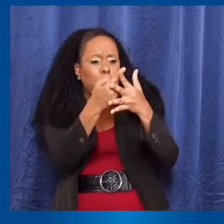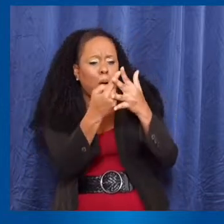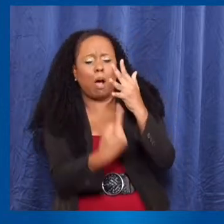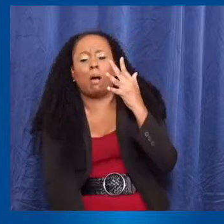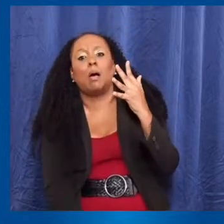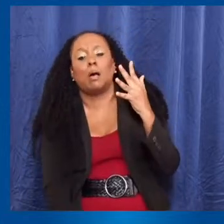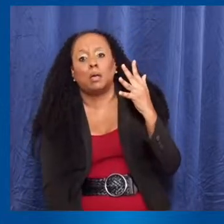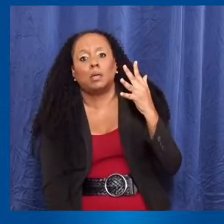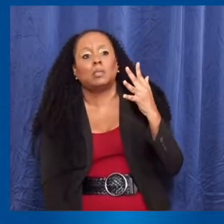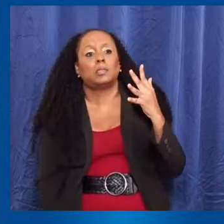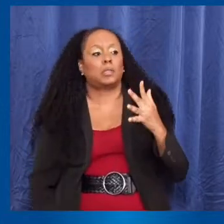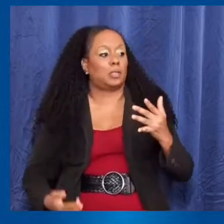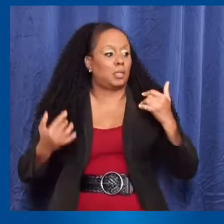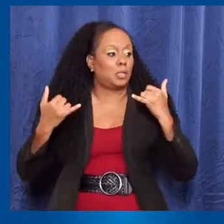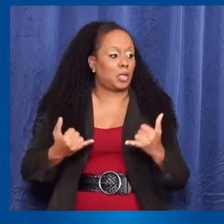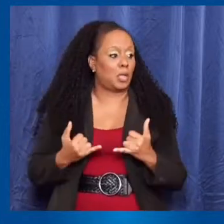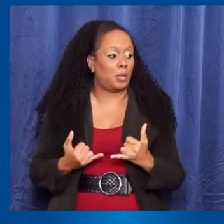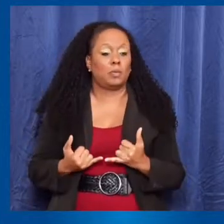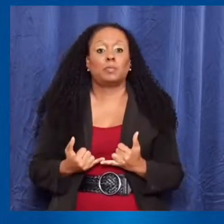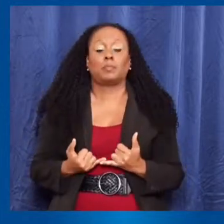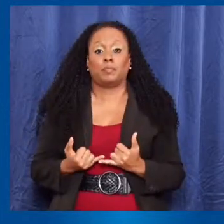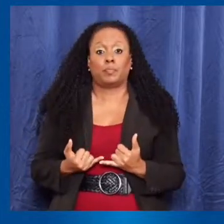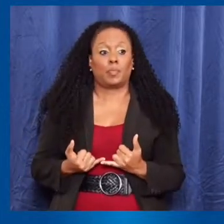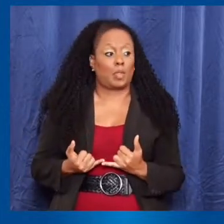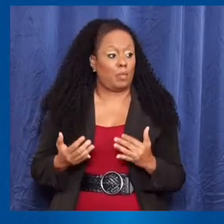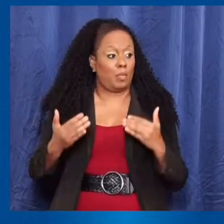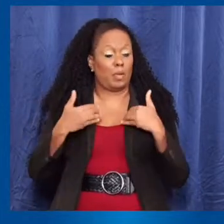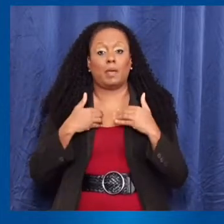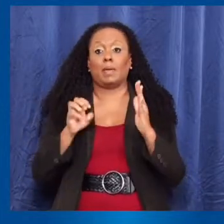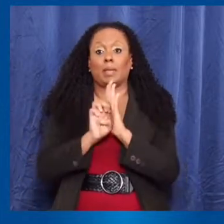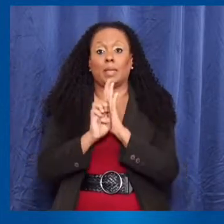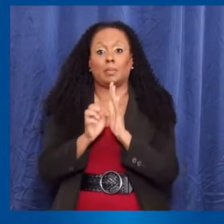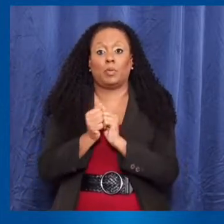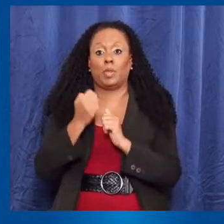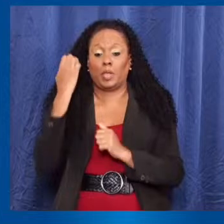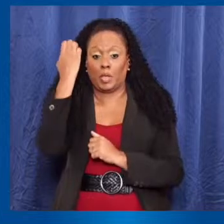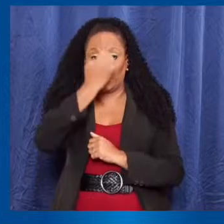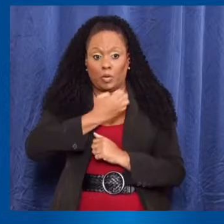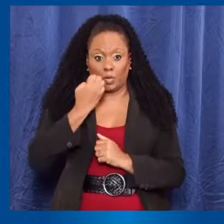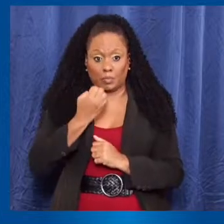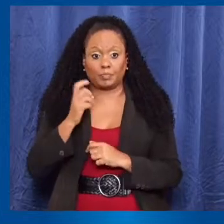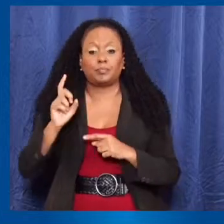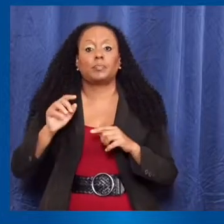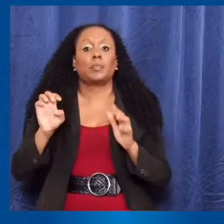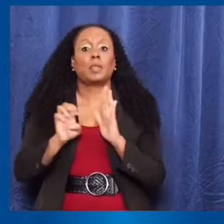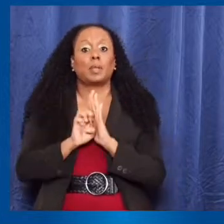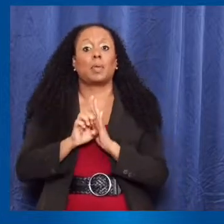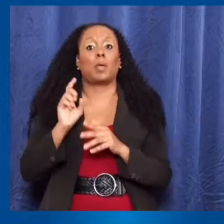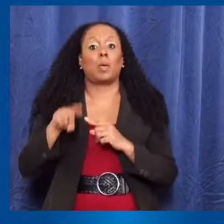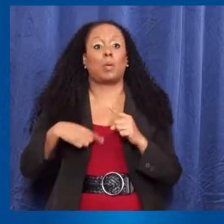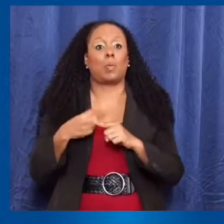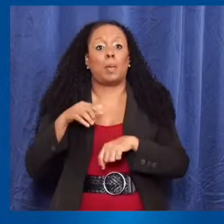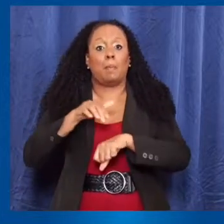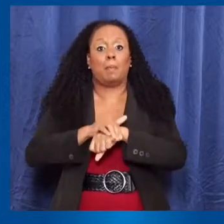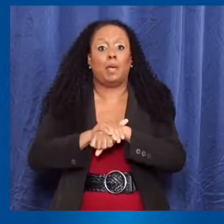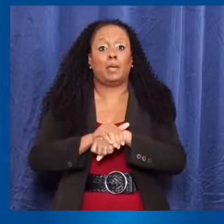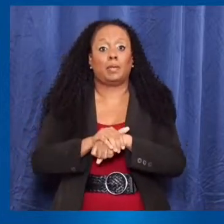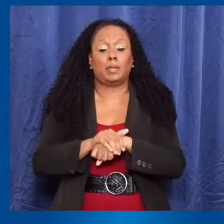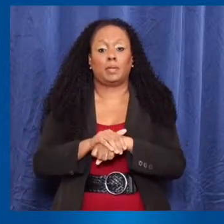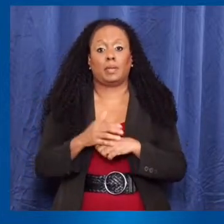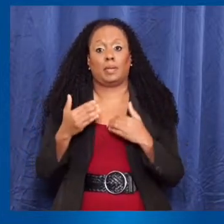us stabilize. There are examples in Europe. When Britain went to World War I, they first